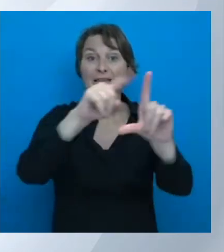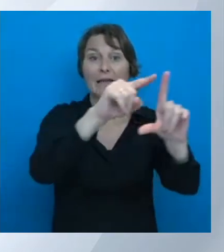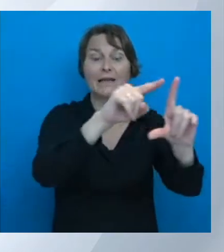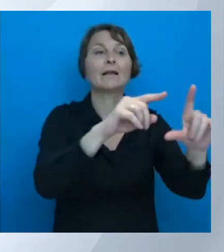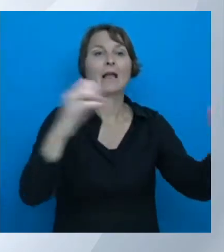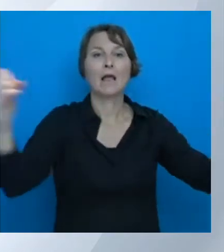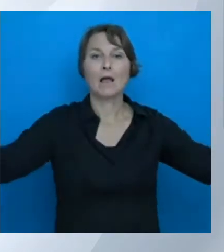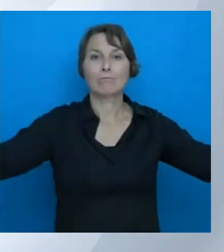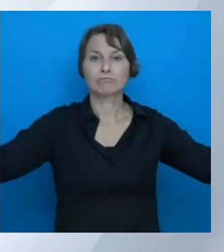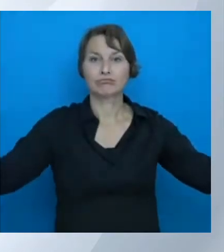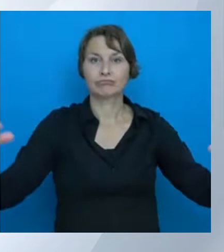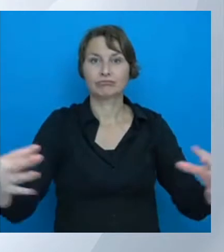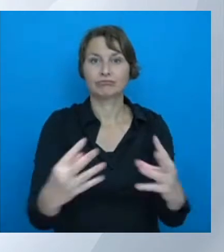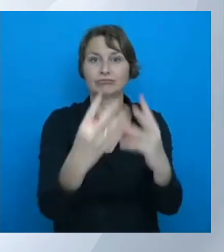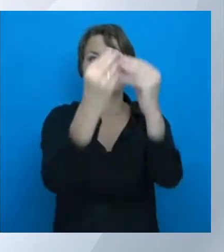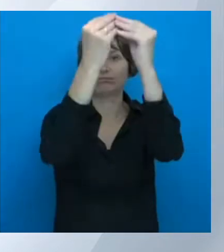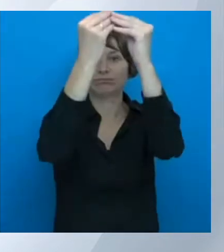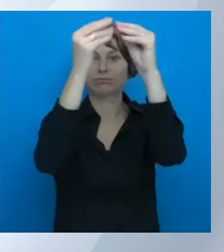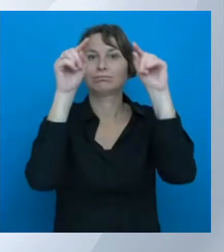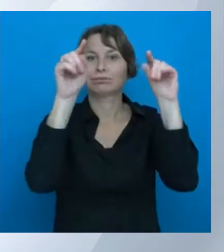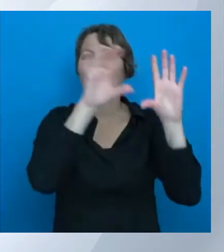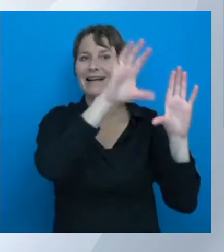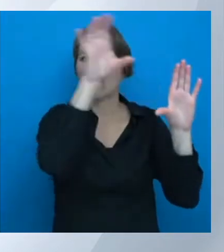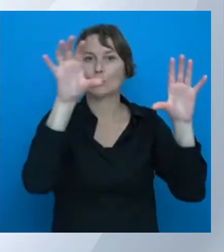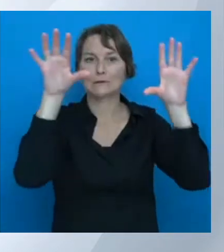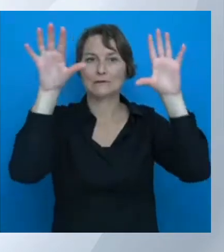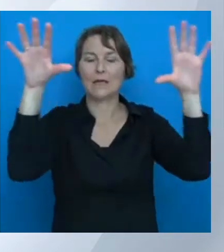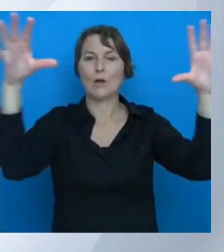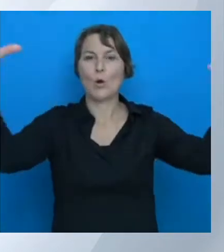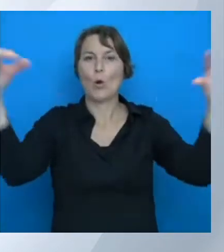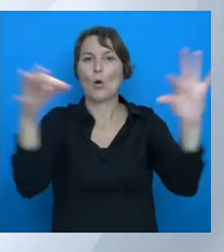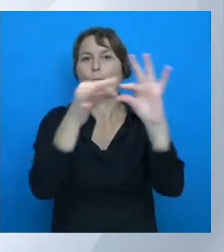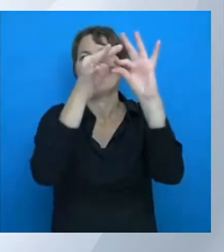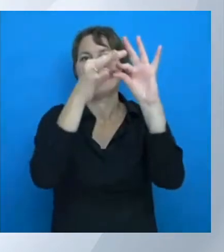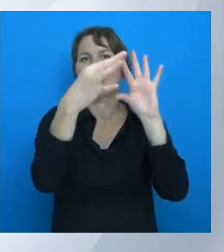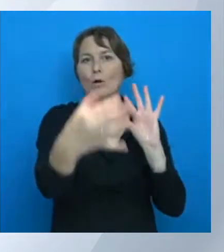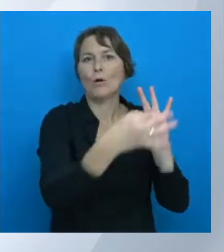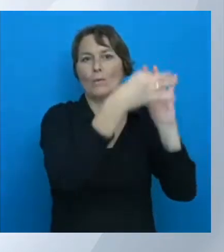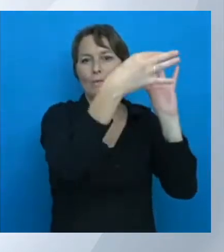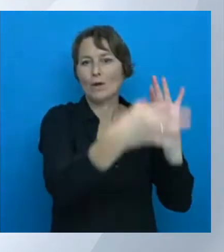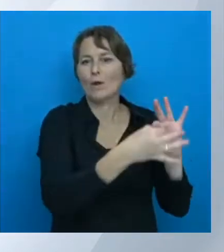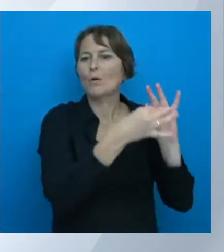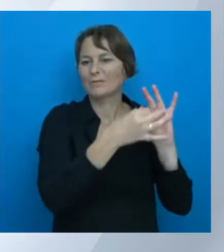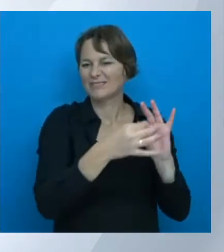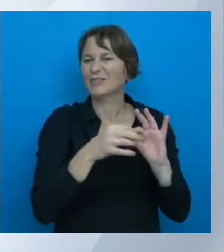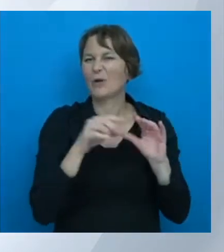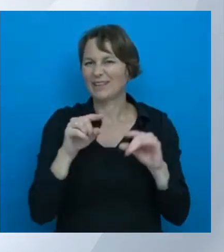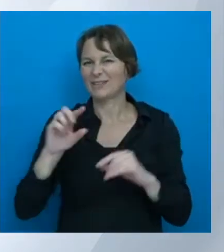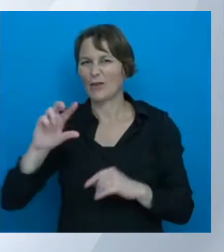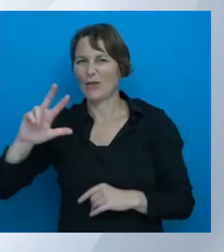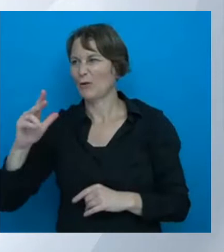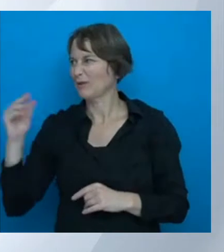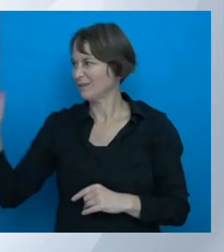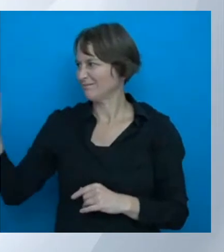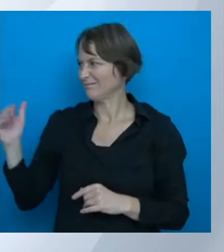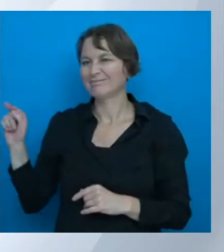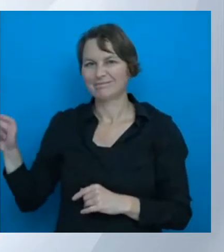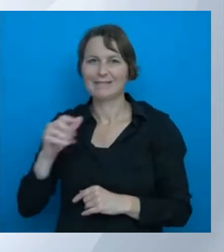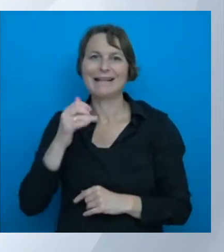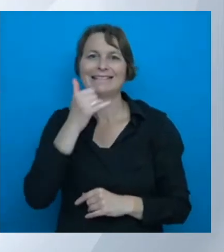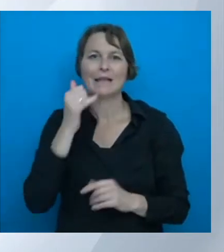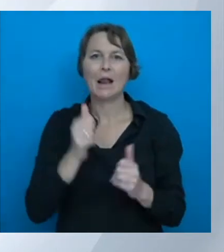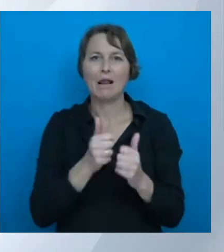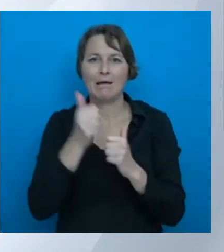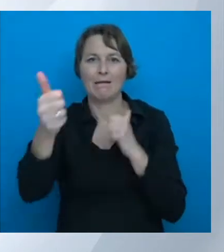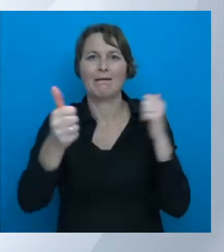that. To build these kind of solutions, you can also use cloud native technologies. Last, you can build